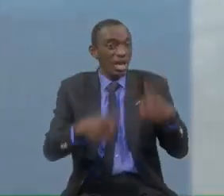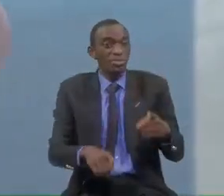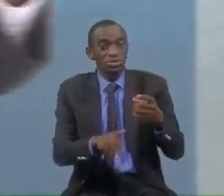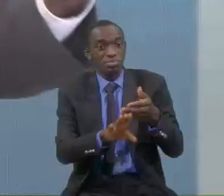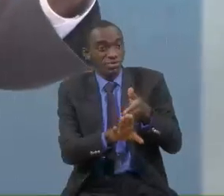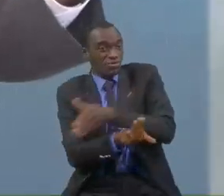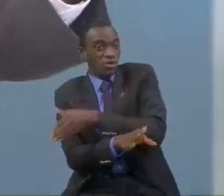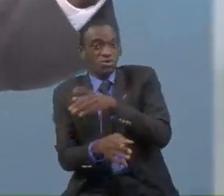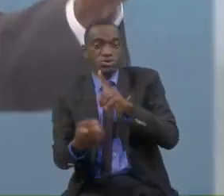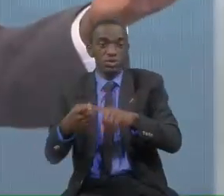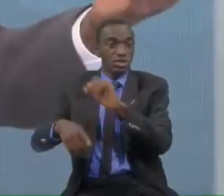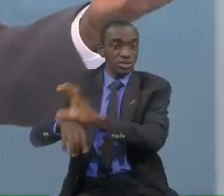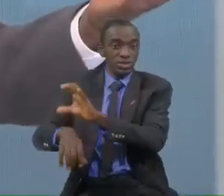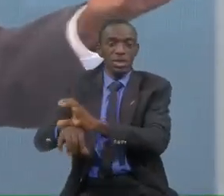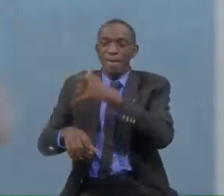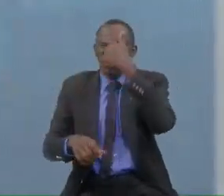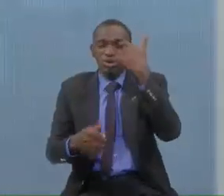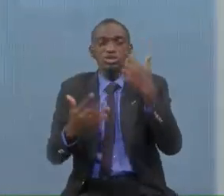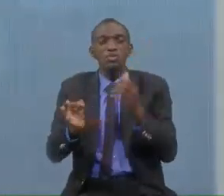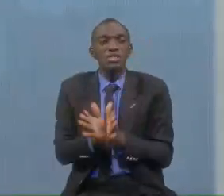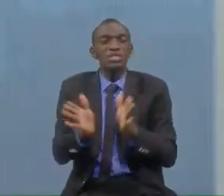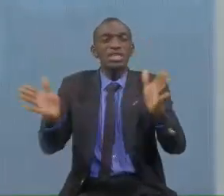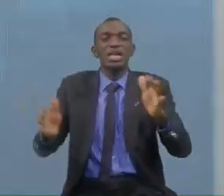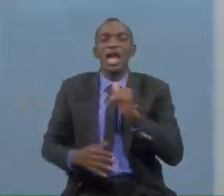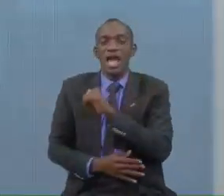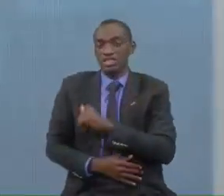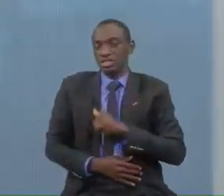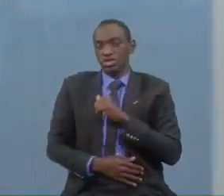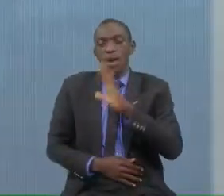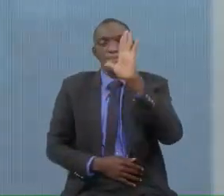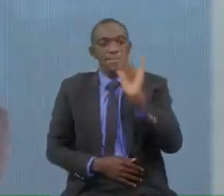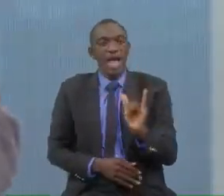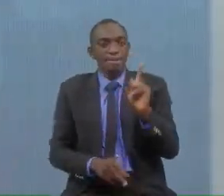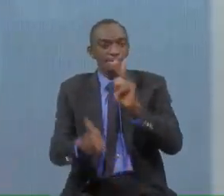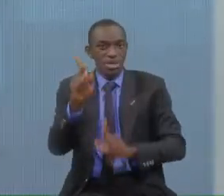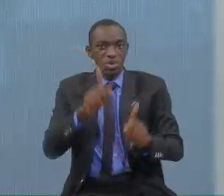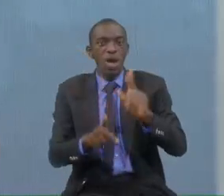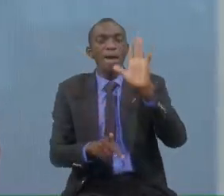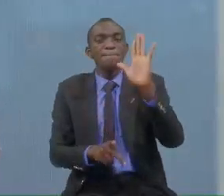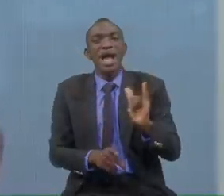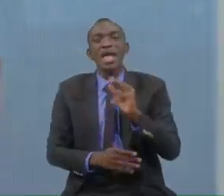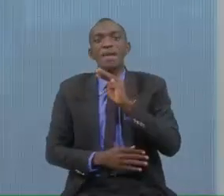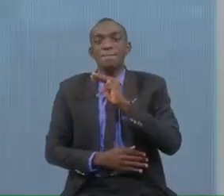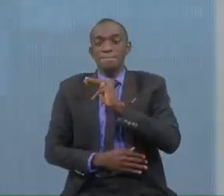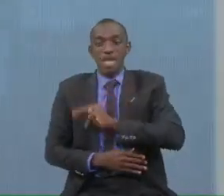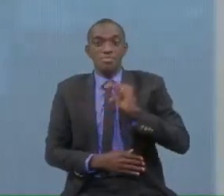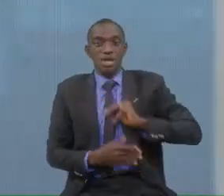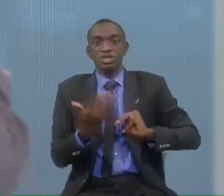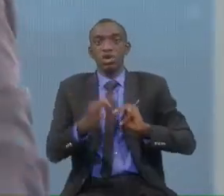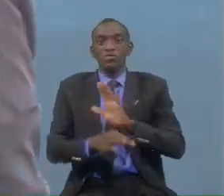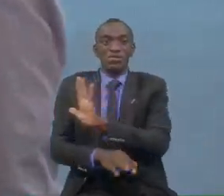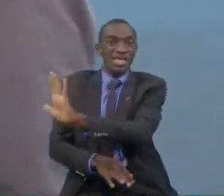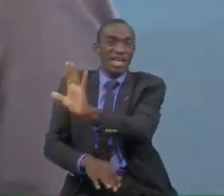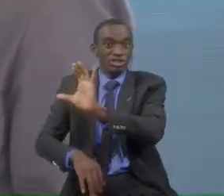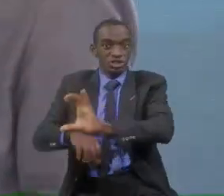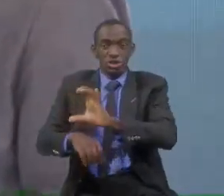the general attitude by people, by members of their church. The members of their church,